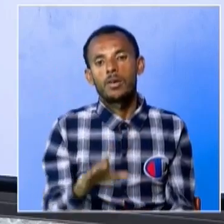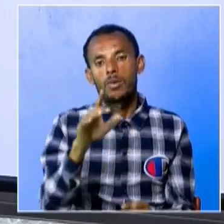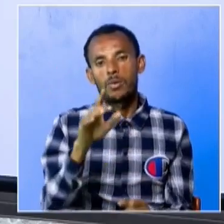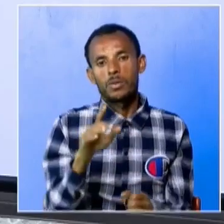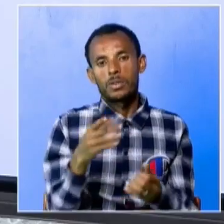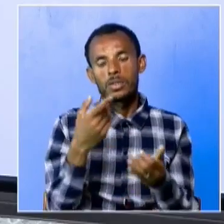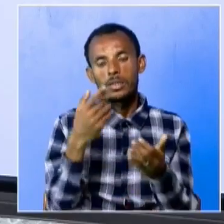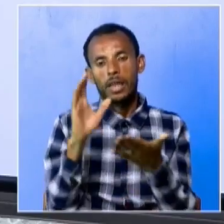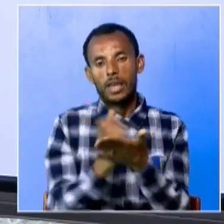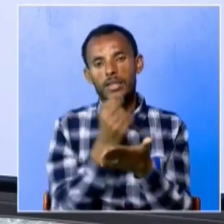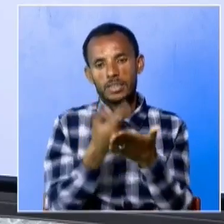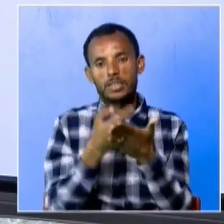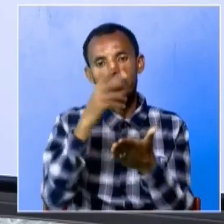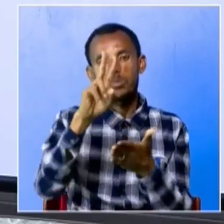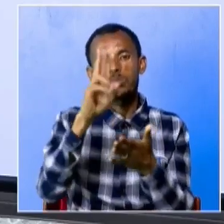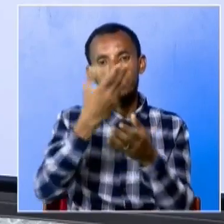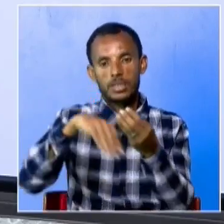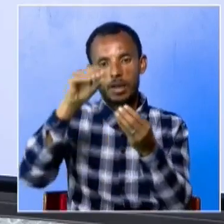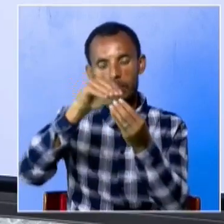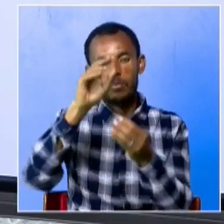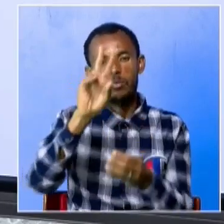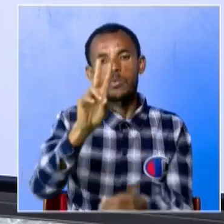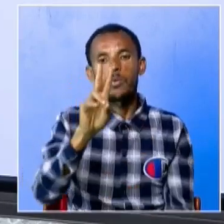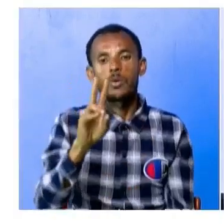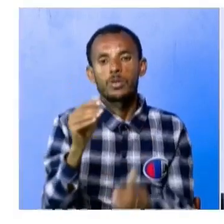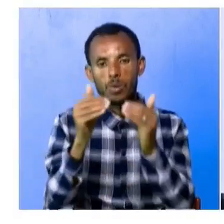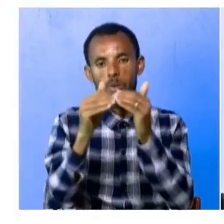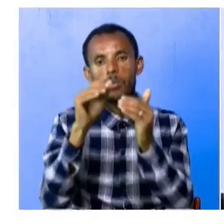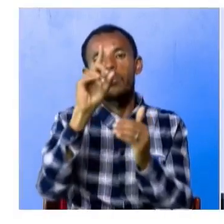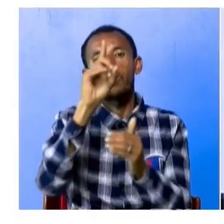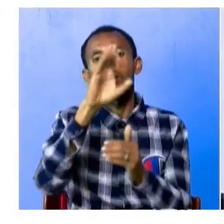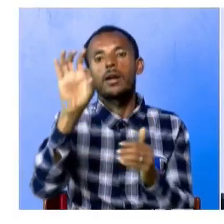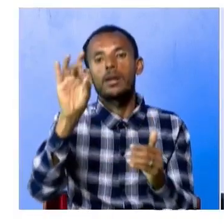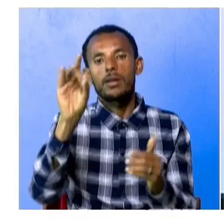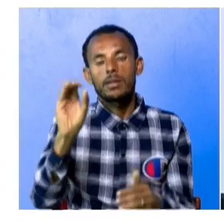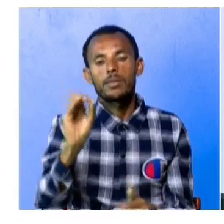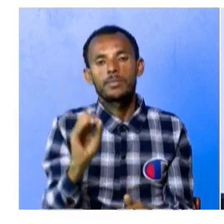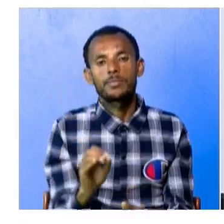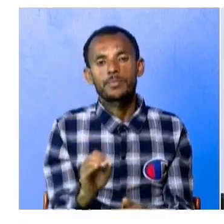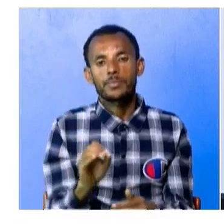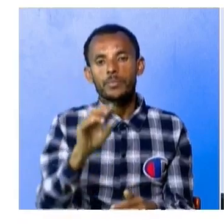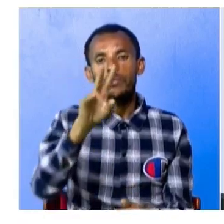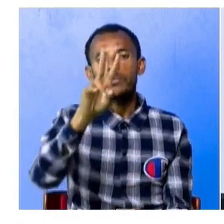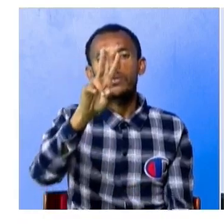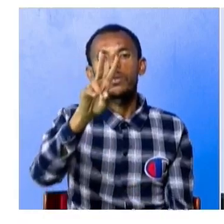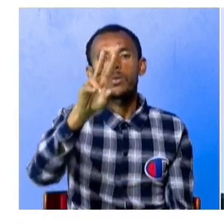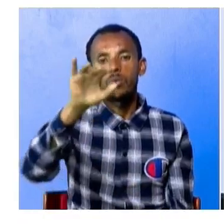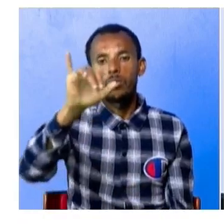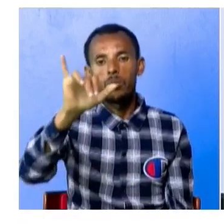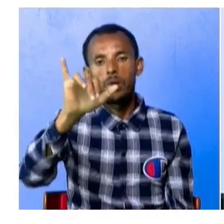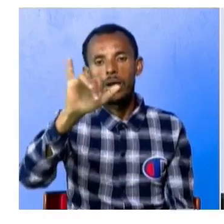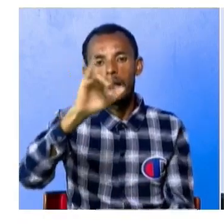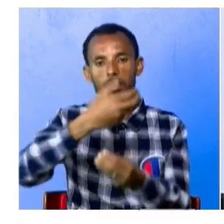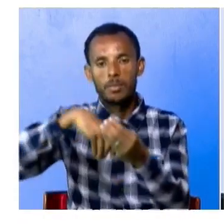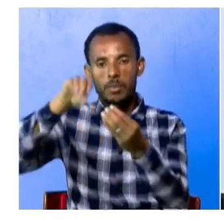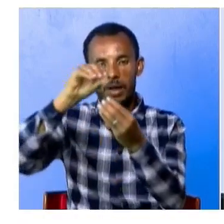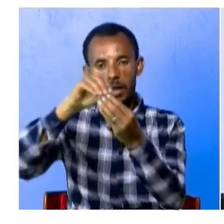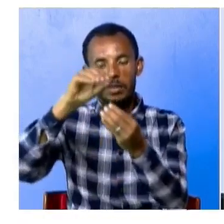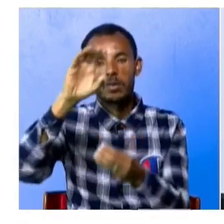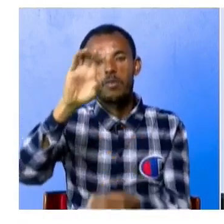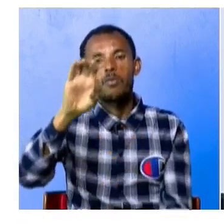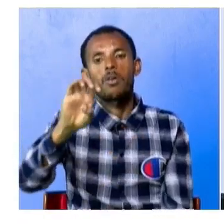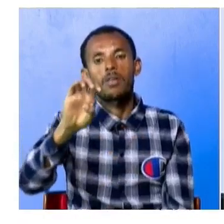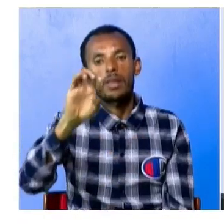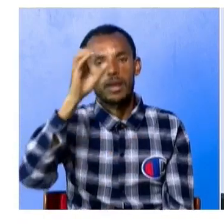these two, take the sum of these two. That means 2y plus 40